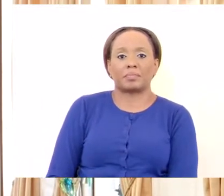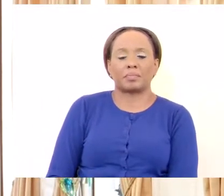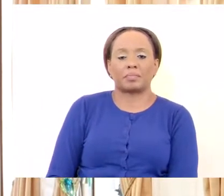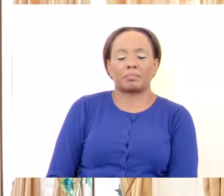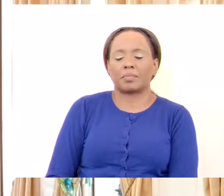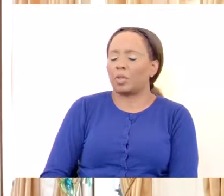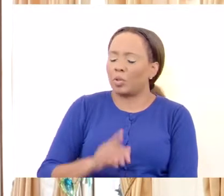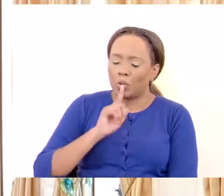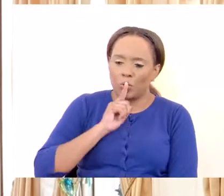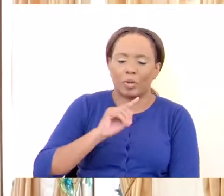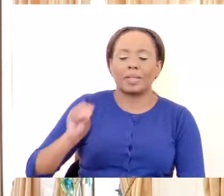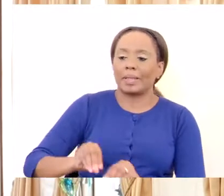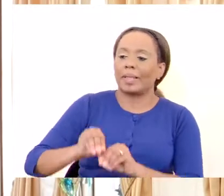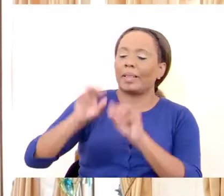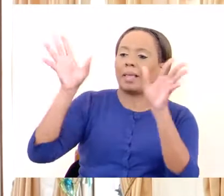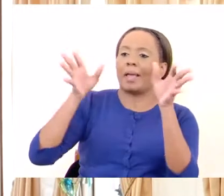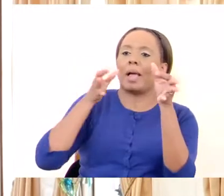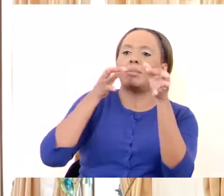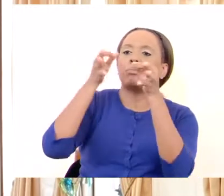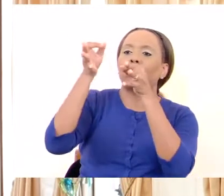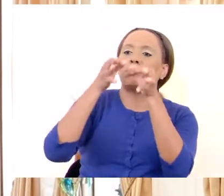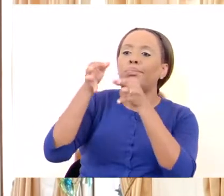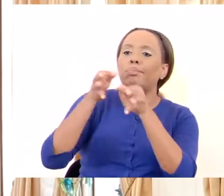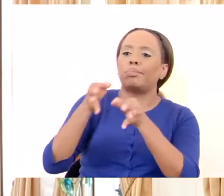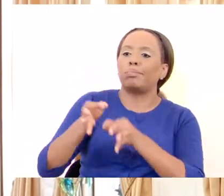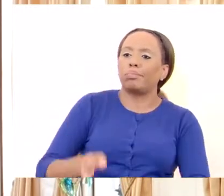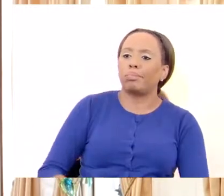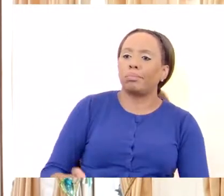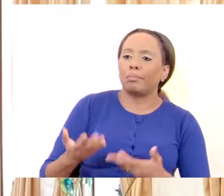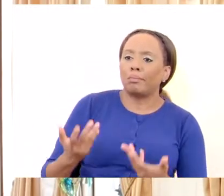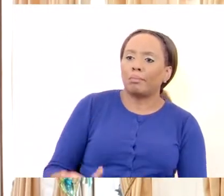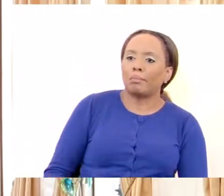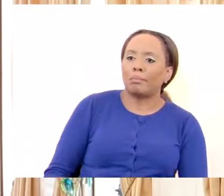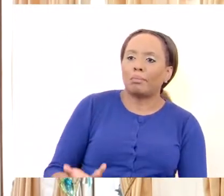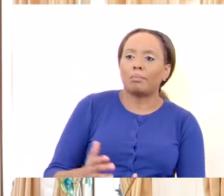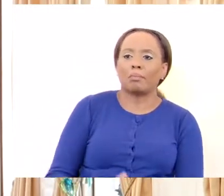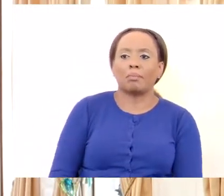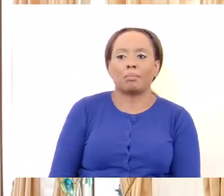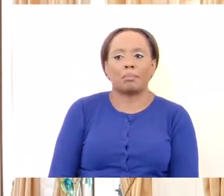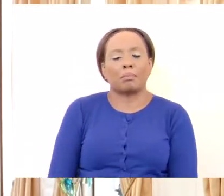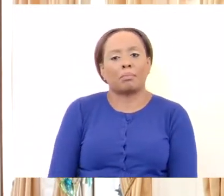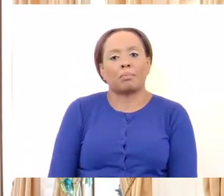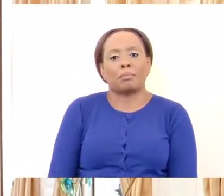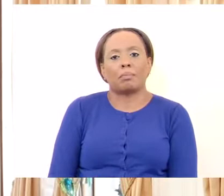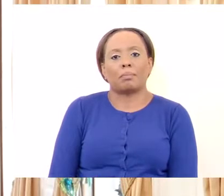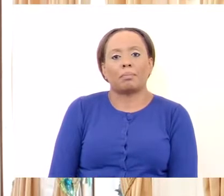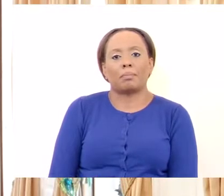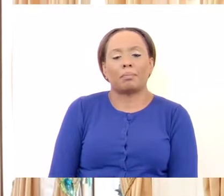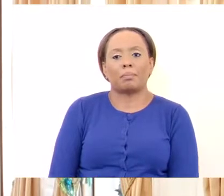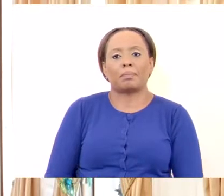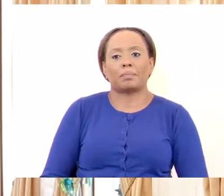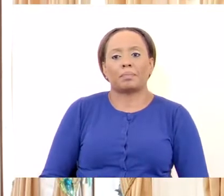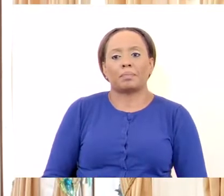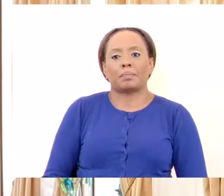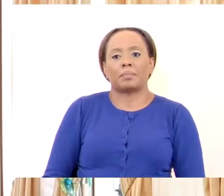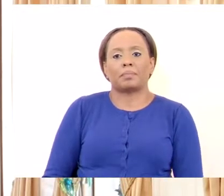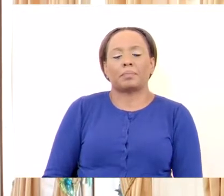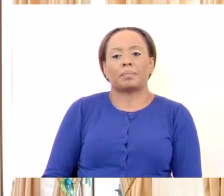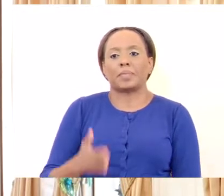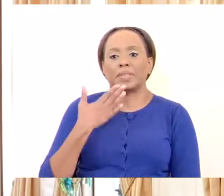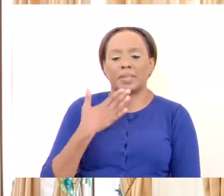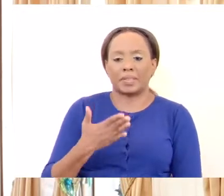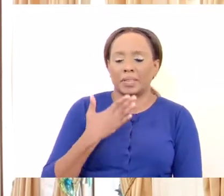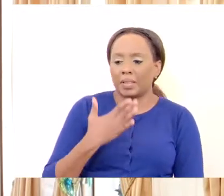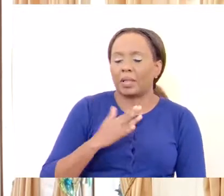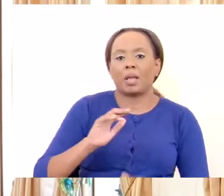clear in detailing these very unfortunate sequelae of COVID-19 as